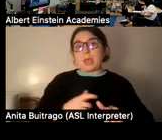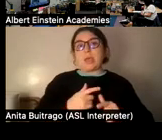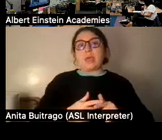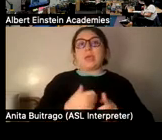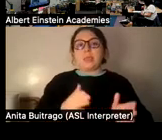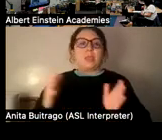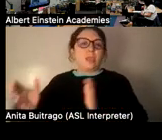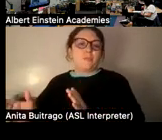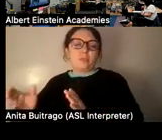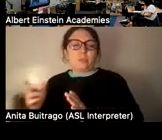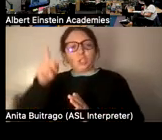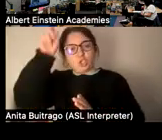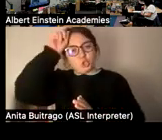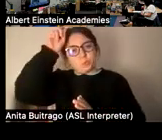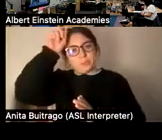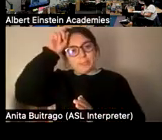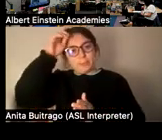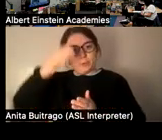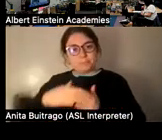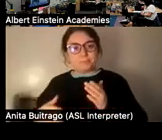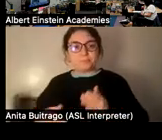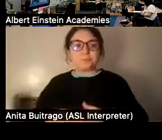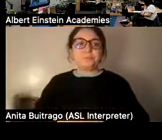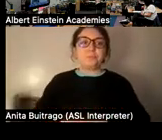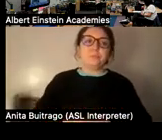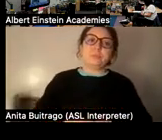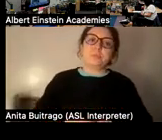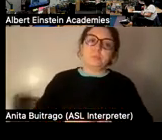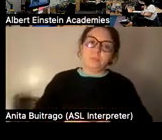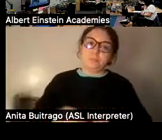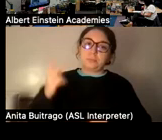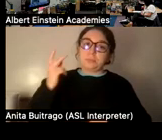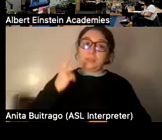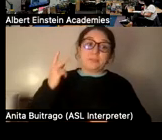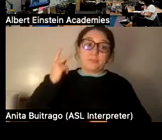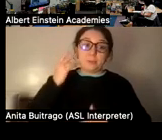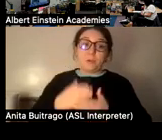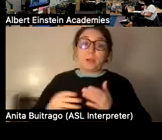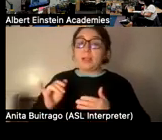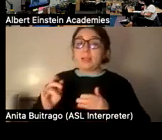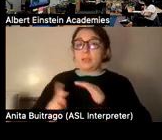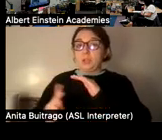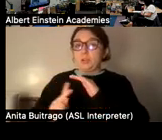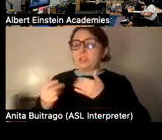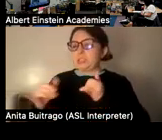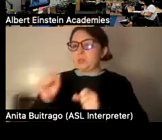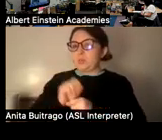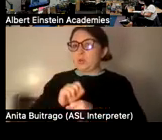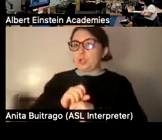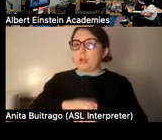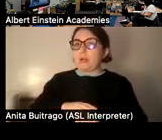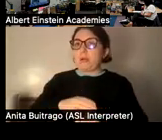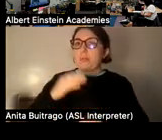phonetic way, German kindergarten is still working on the awareness of the sound, just not the sound